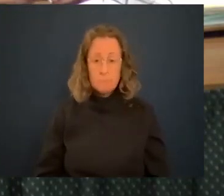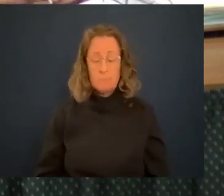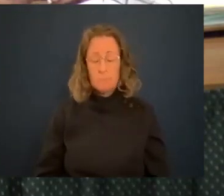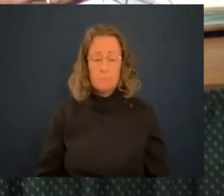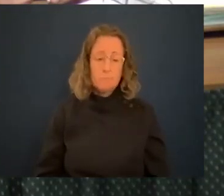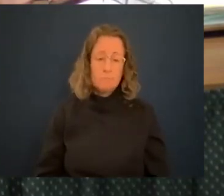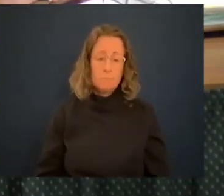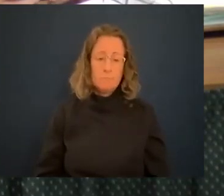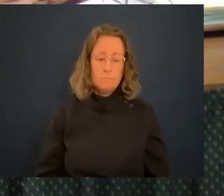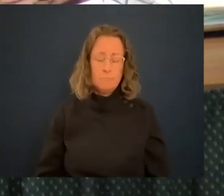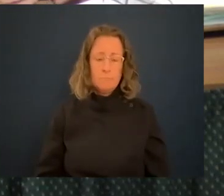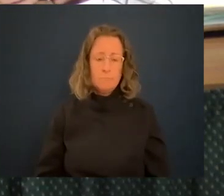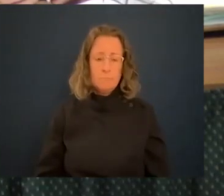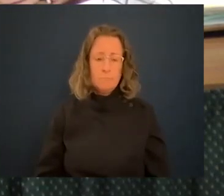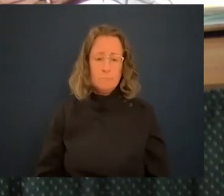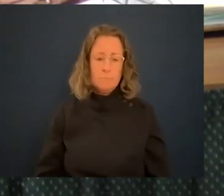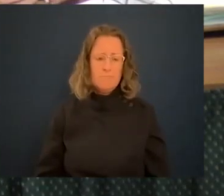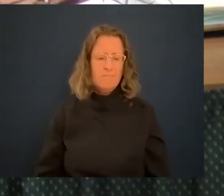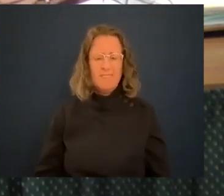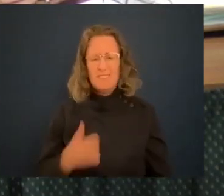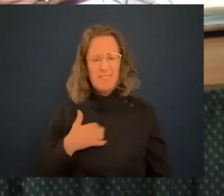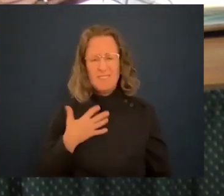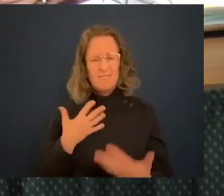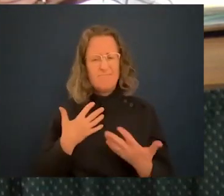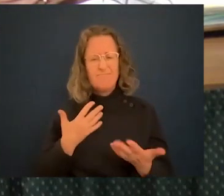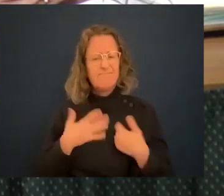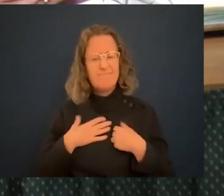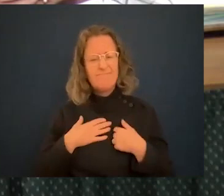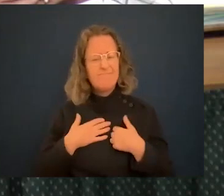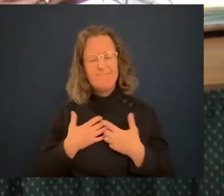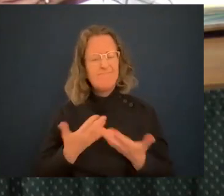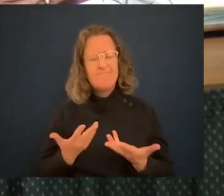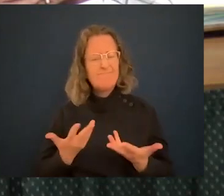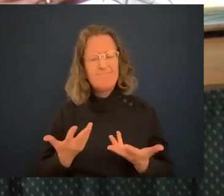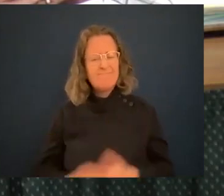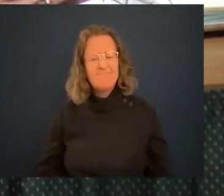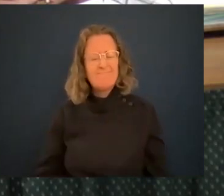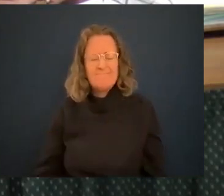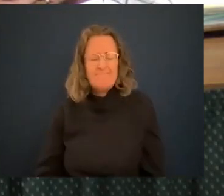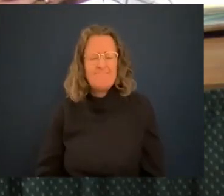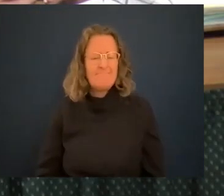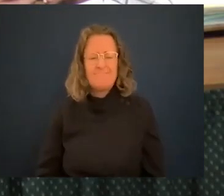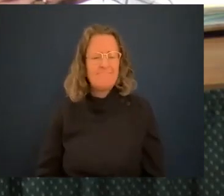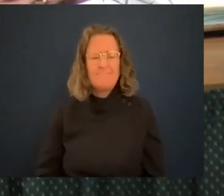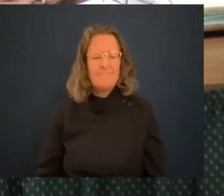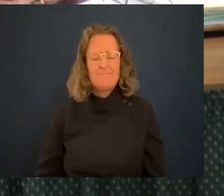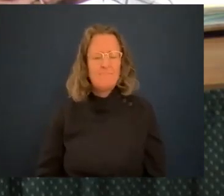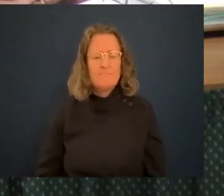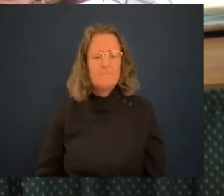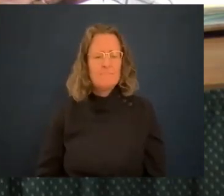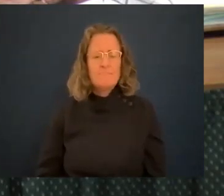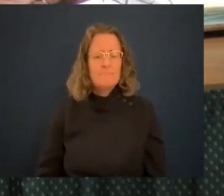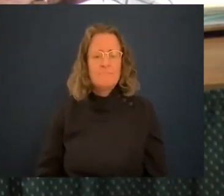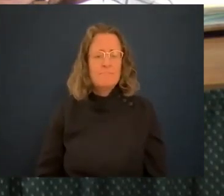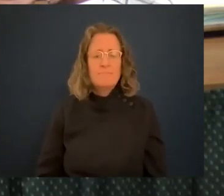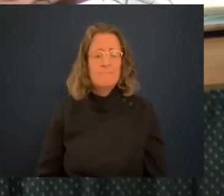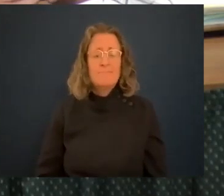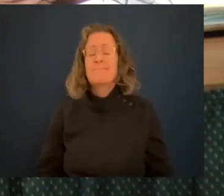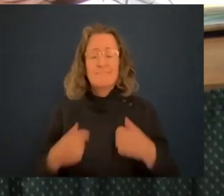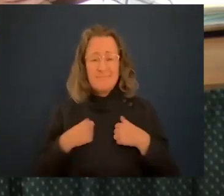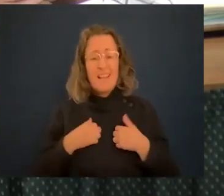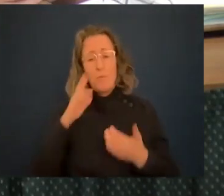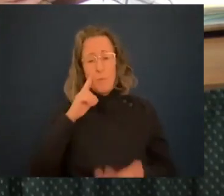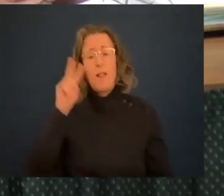of this is bugging me so okay Joe I feel like I'm gonna go out on a four to one here